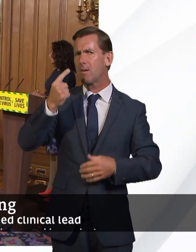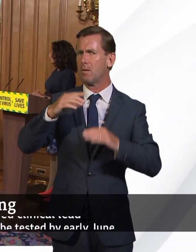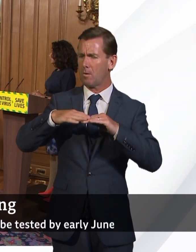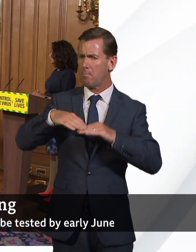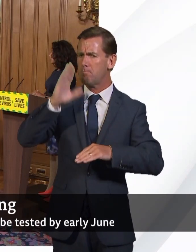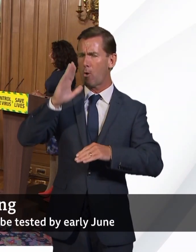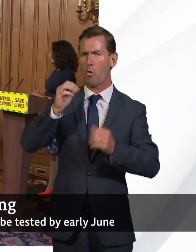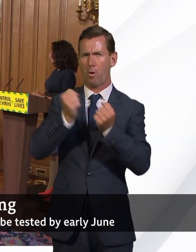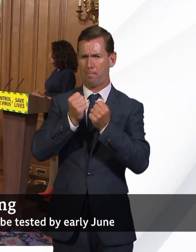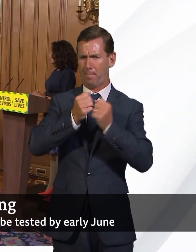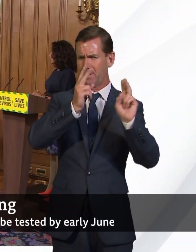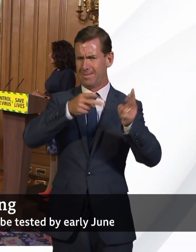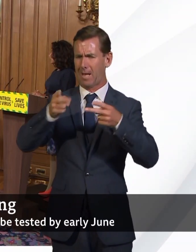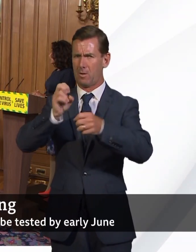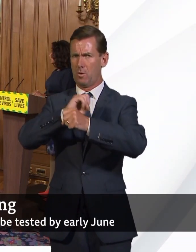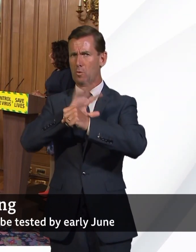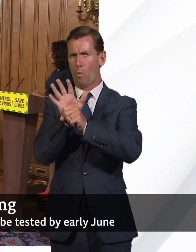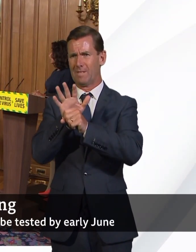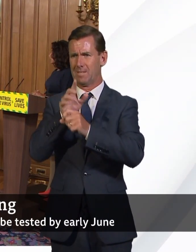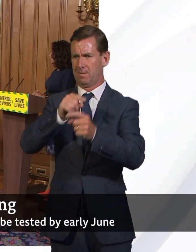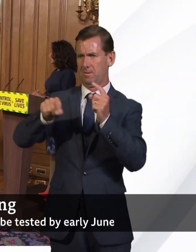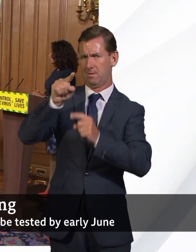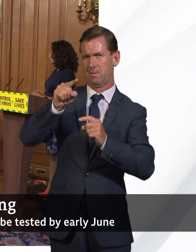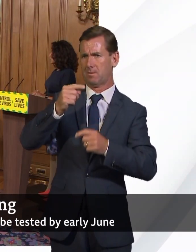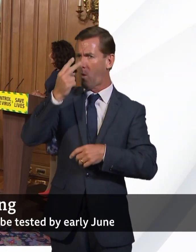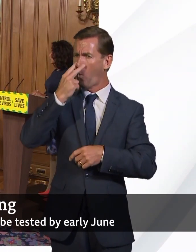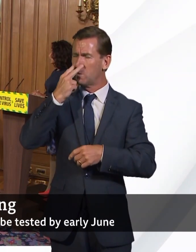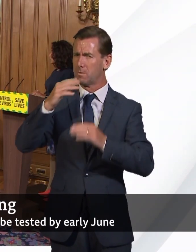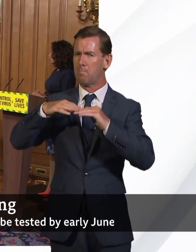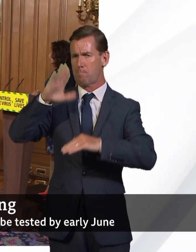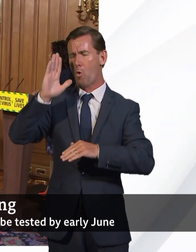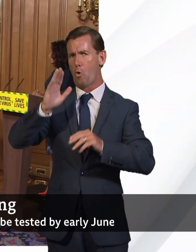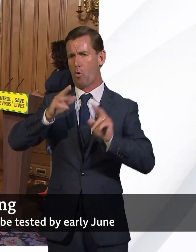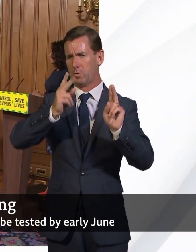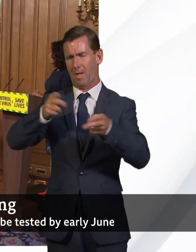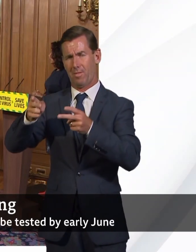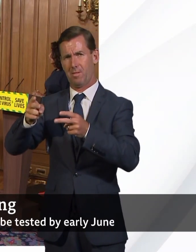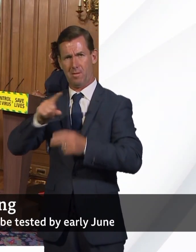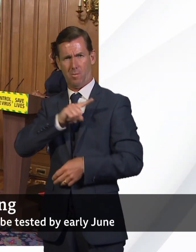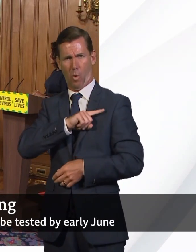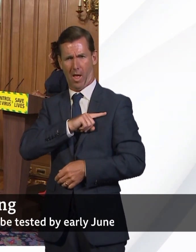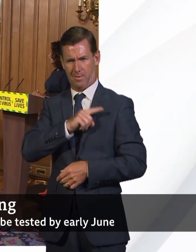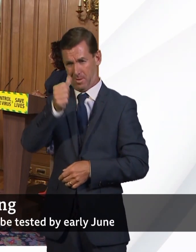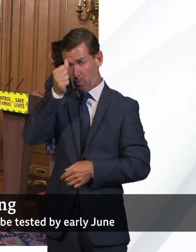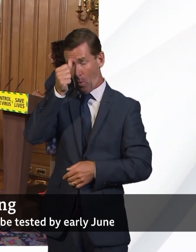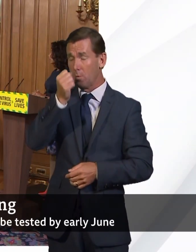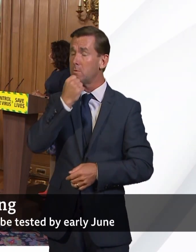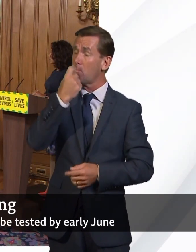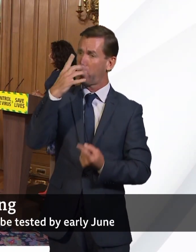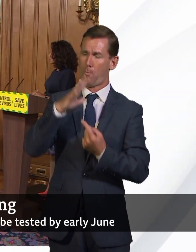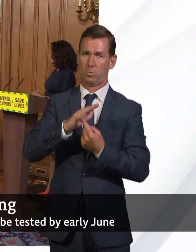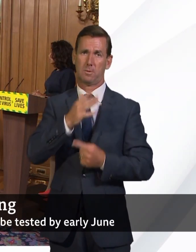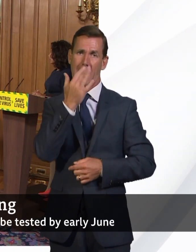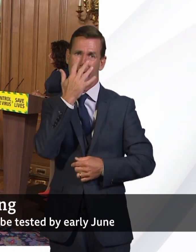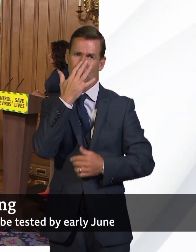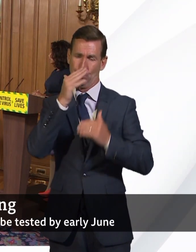associated with COVID-19 in older people, because we know that the risk, the age is a very, very significant risk, but they